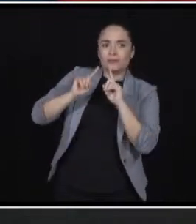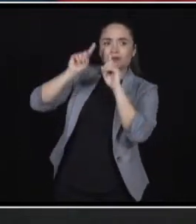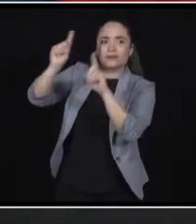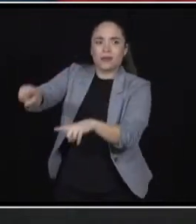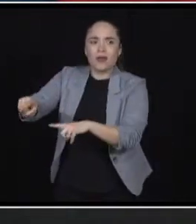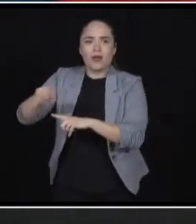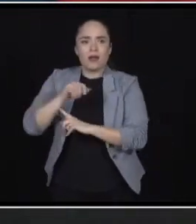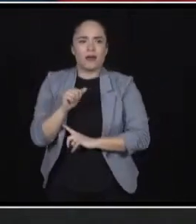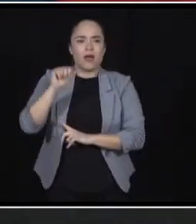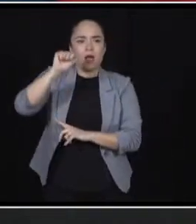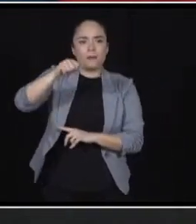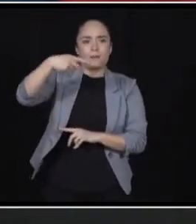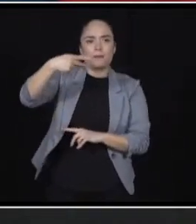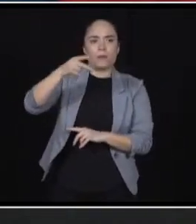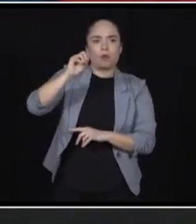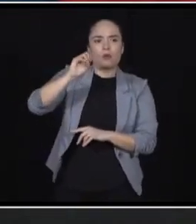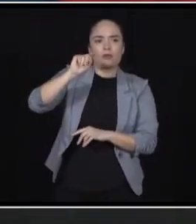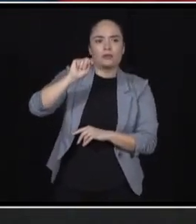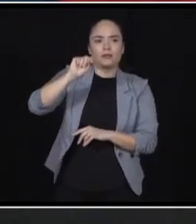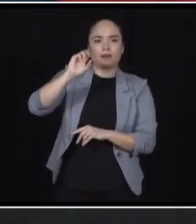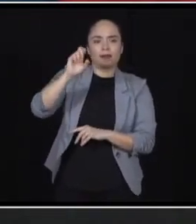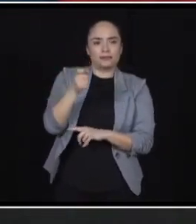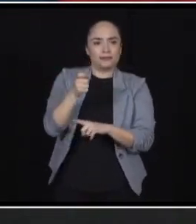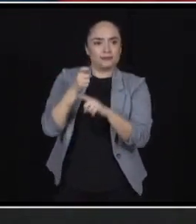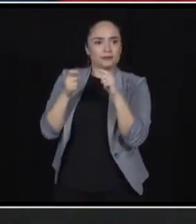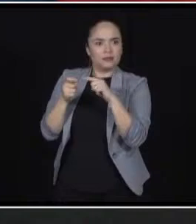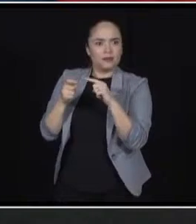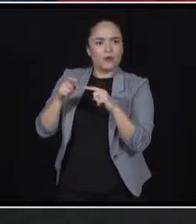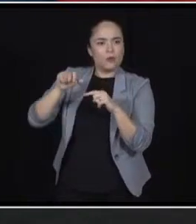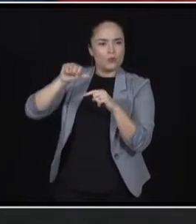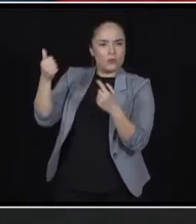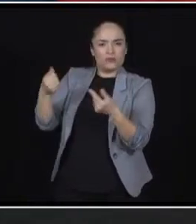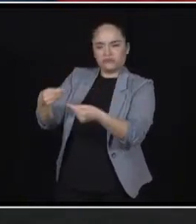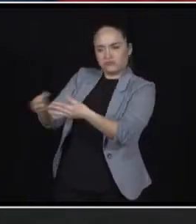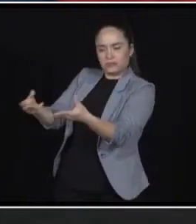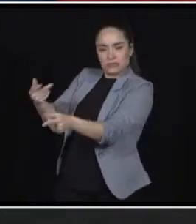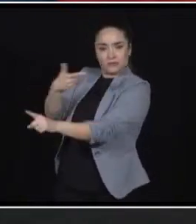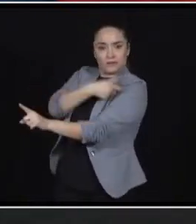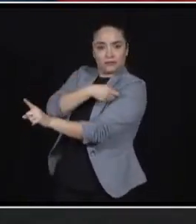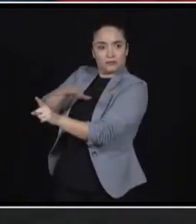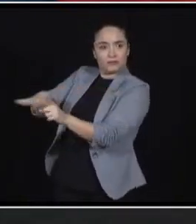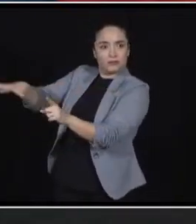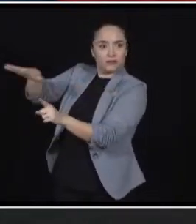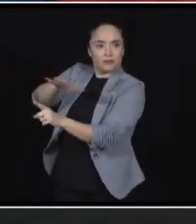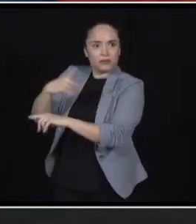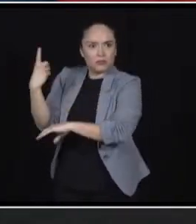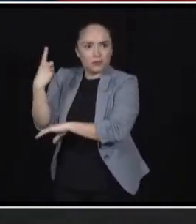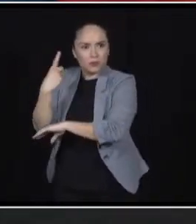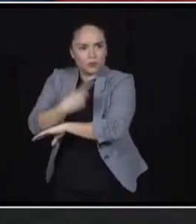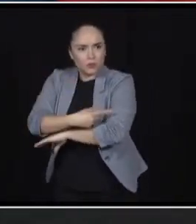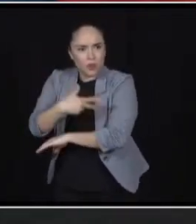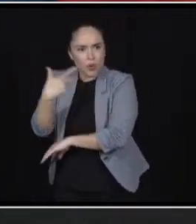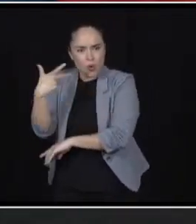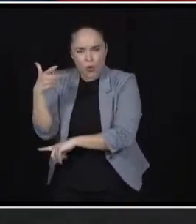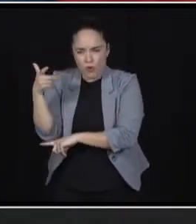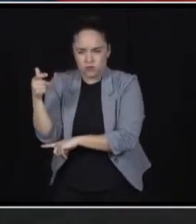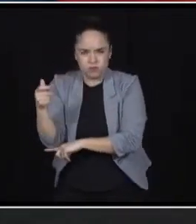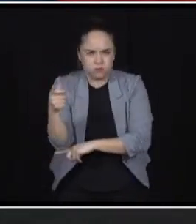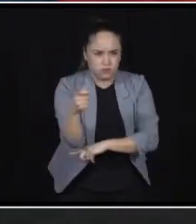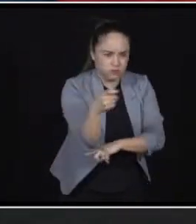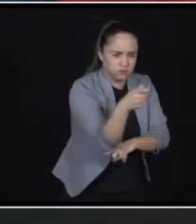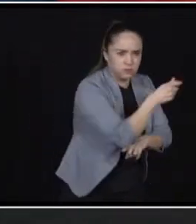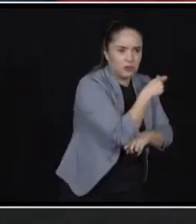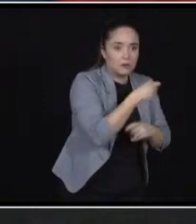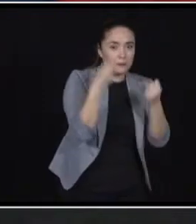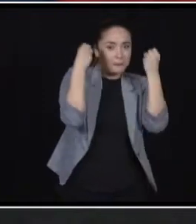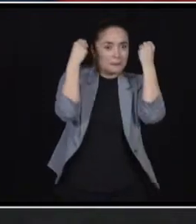vaccinating 200 people that day with 24 hours notice, yeah, the vaccinations are going extremely well as long as we continue